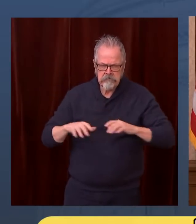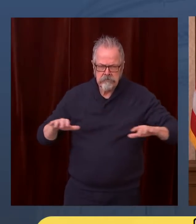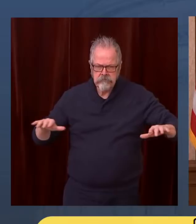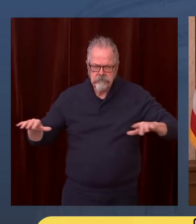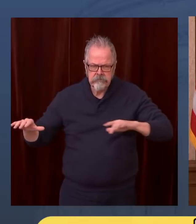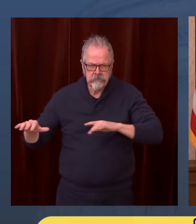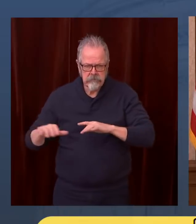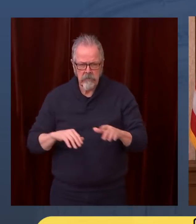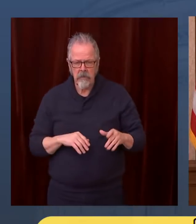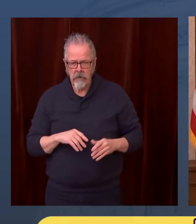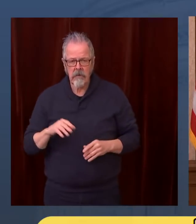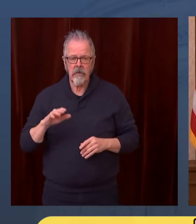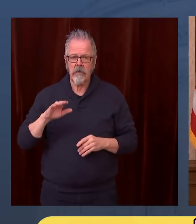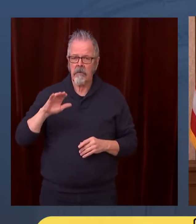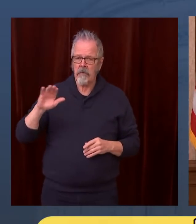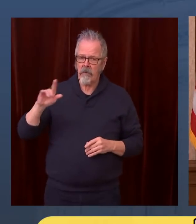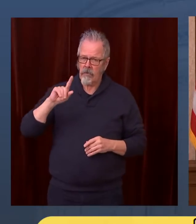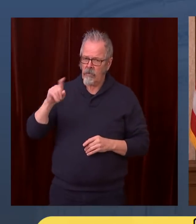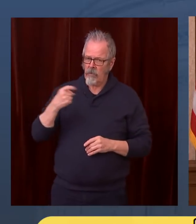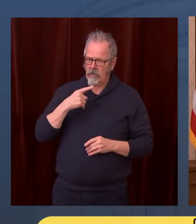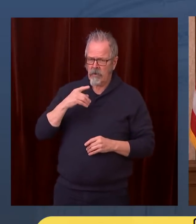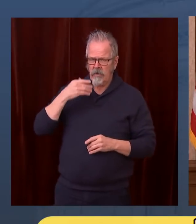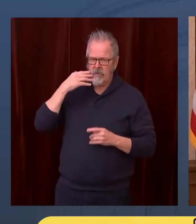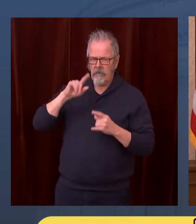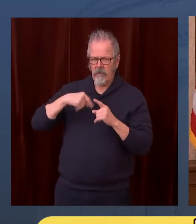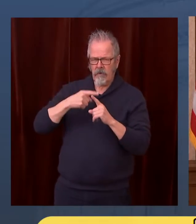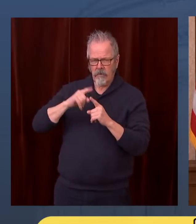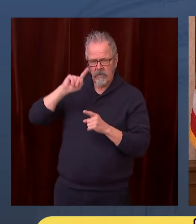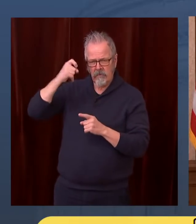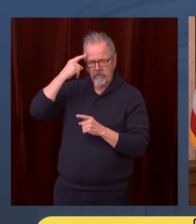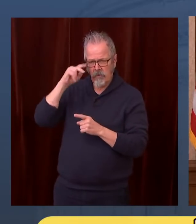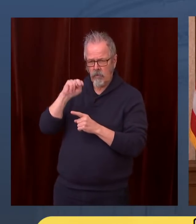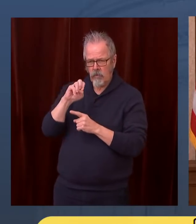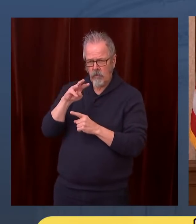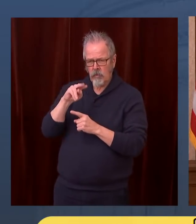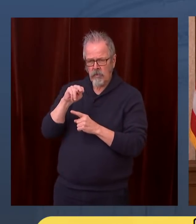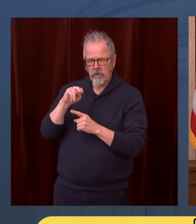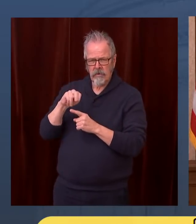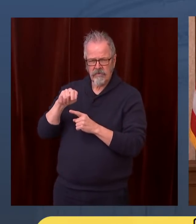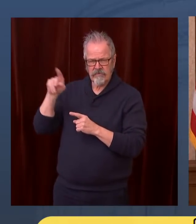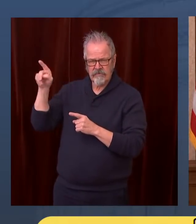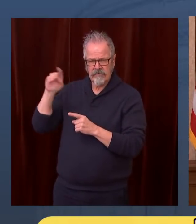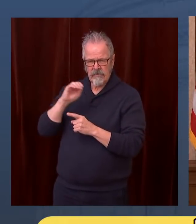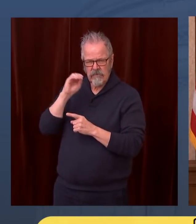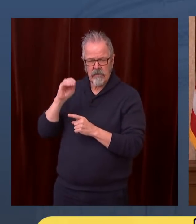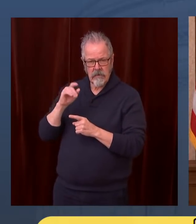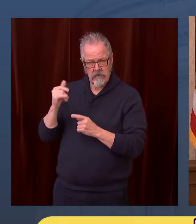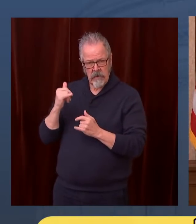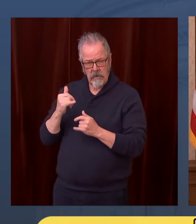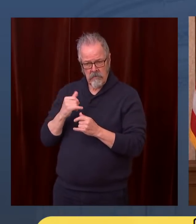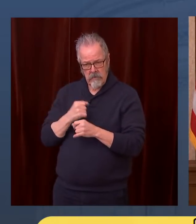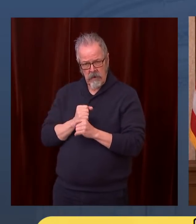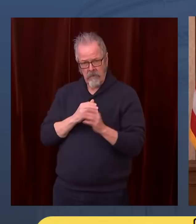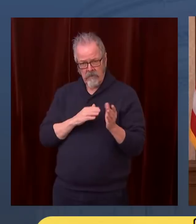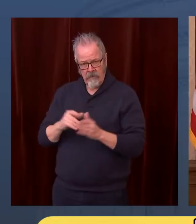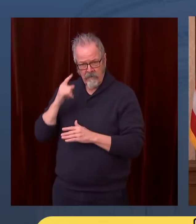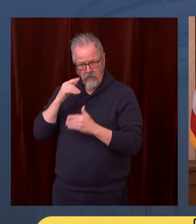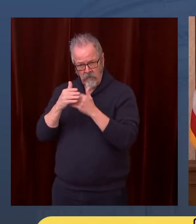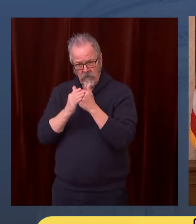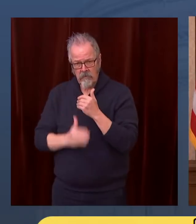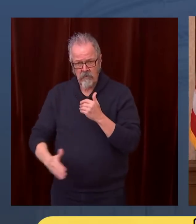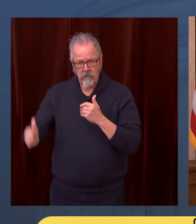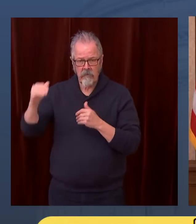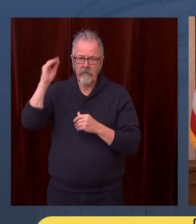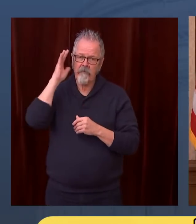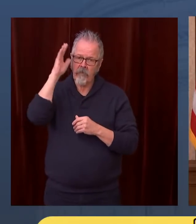question, this idea of thinking of how do we move to the next stage of this effort, that's a reasonable thing. We're making